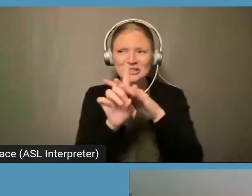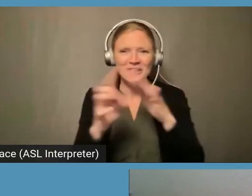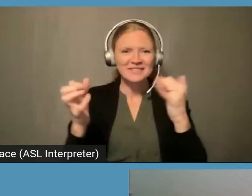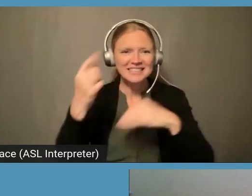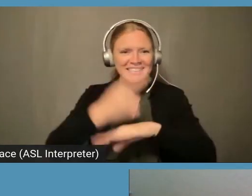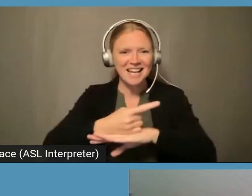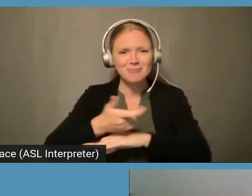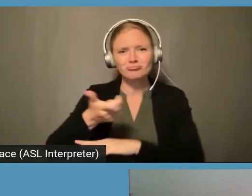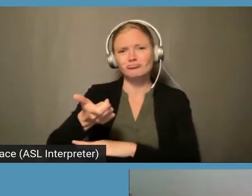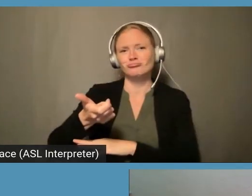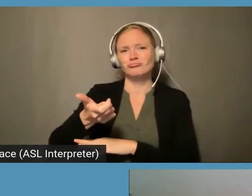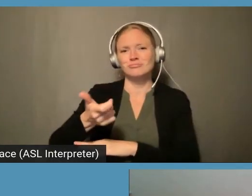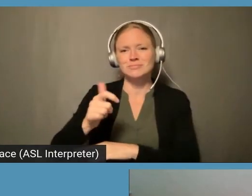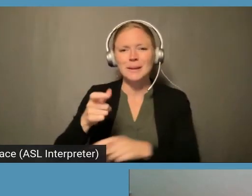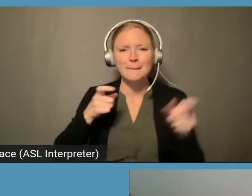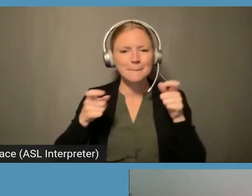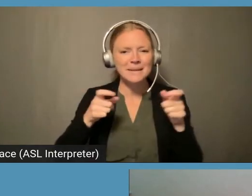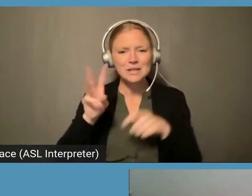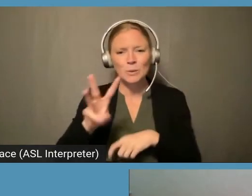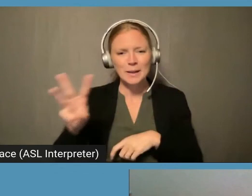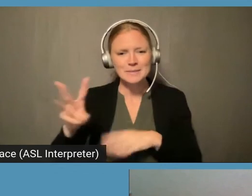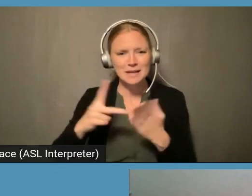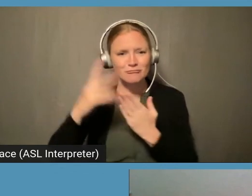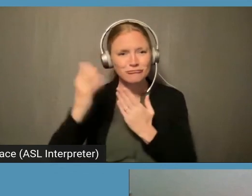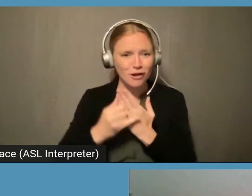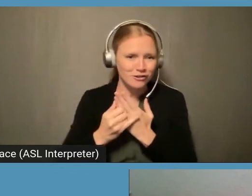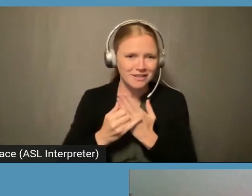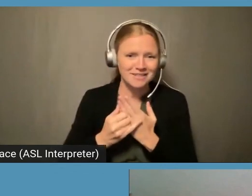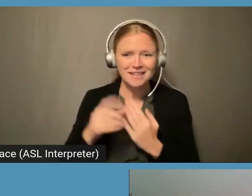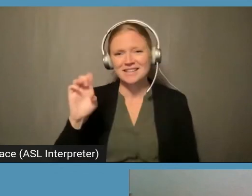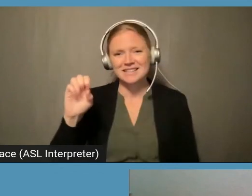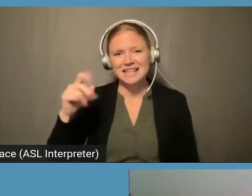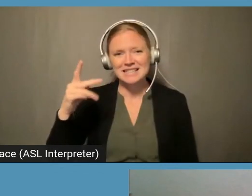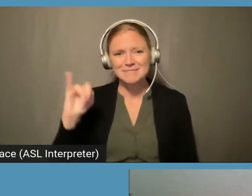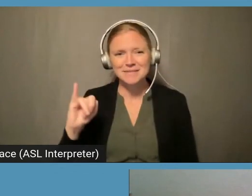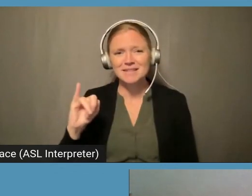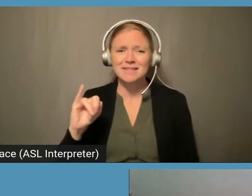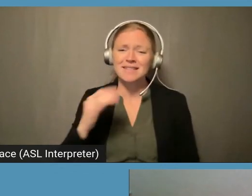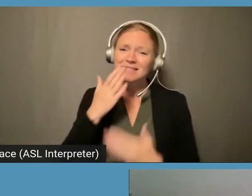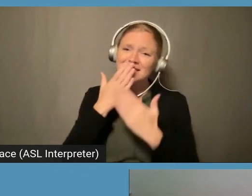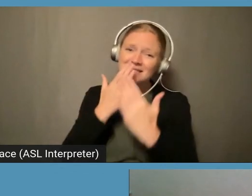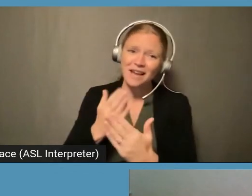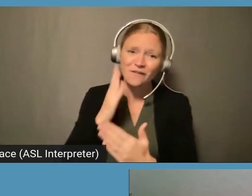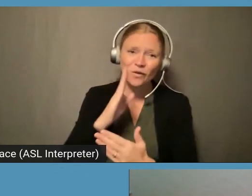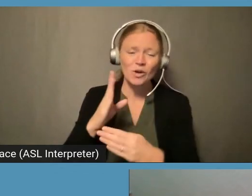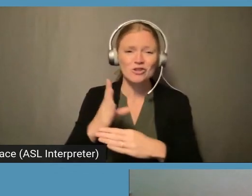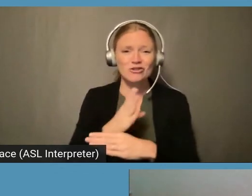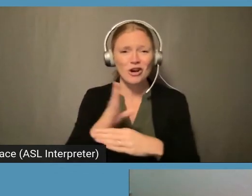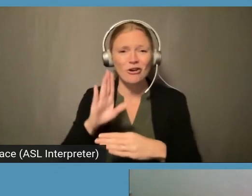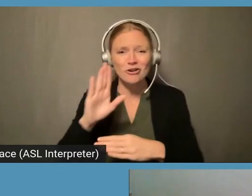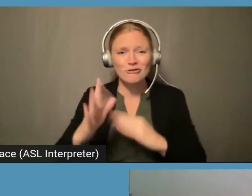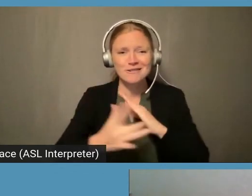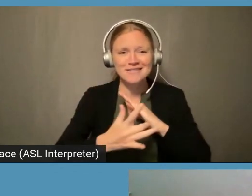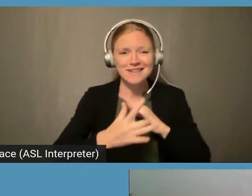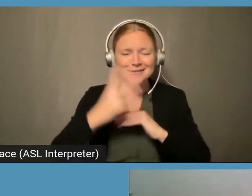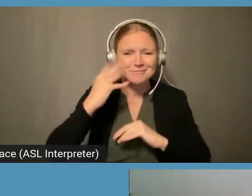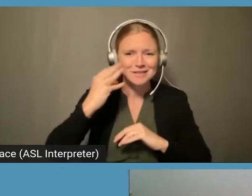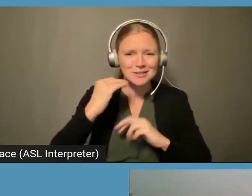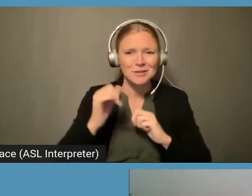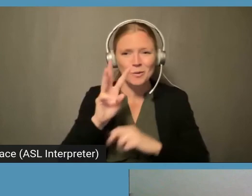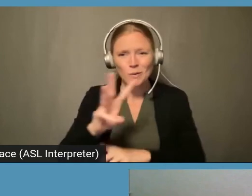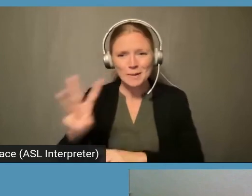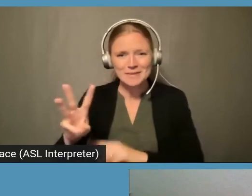on managing website projects. And again, Despy, a huge thanks for sharing your technical experience with website development